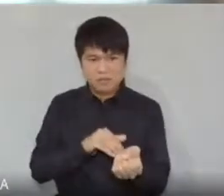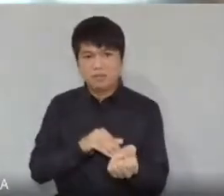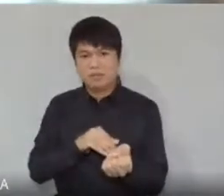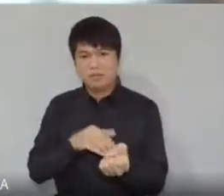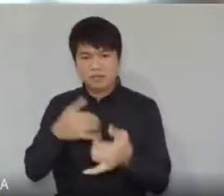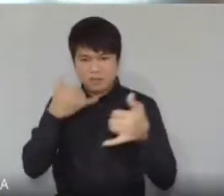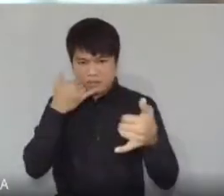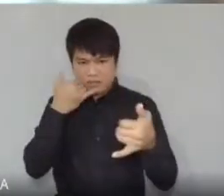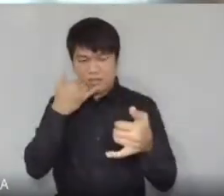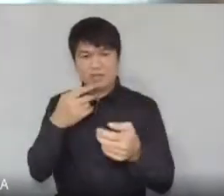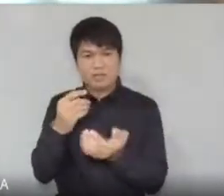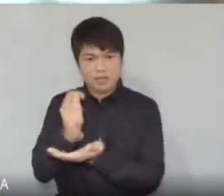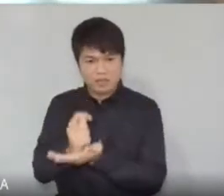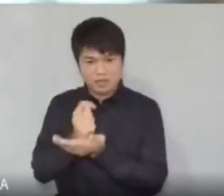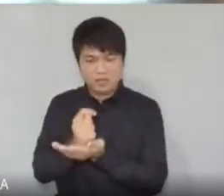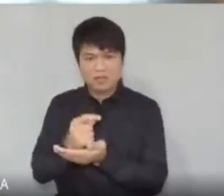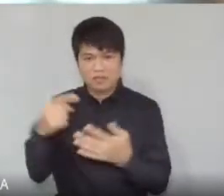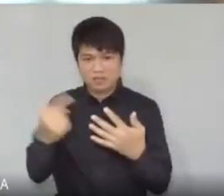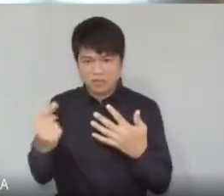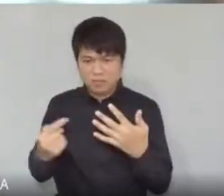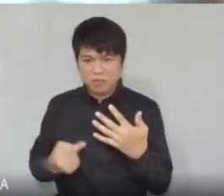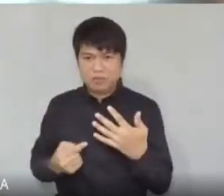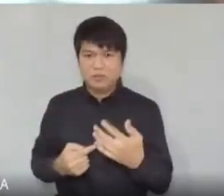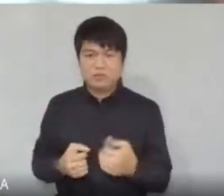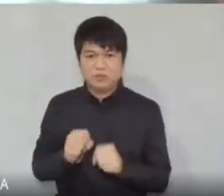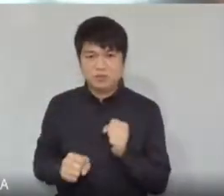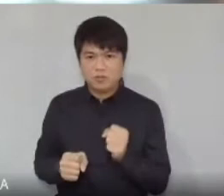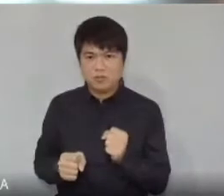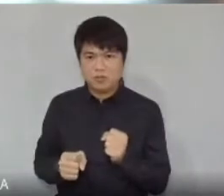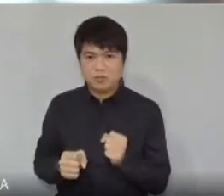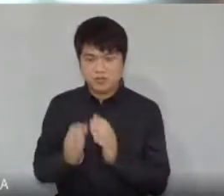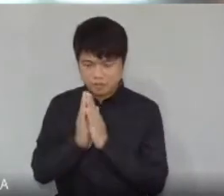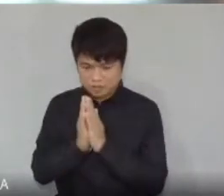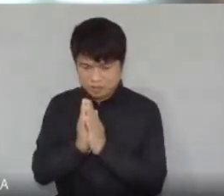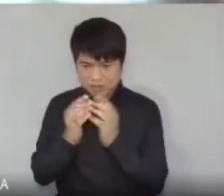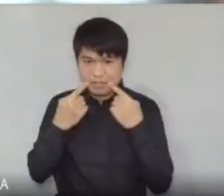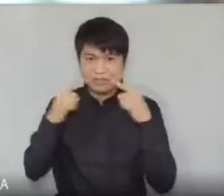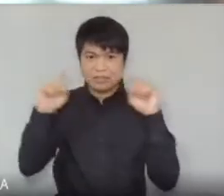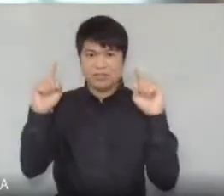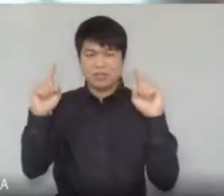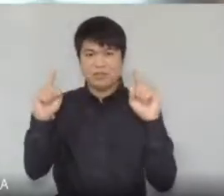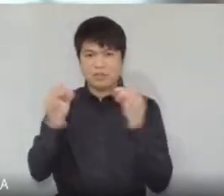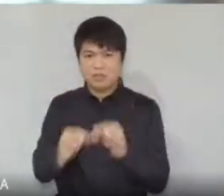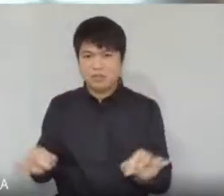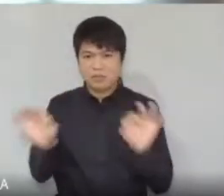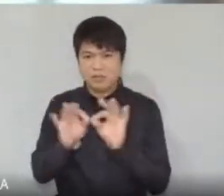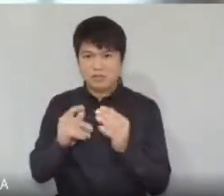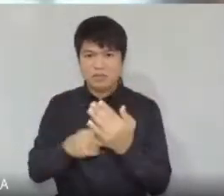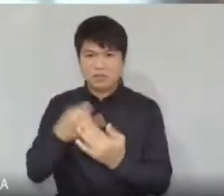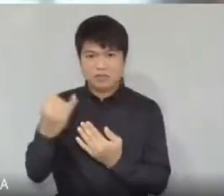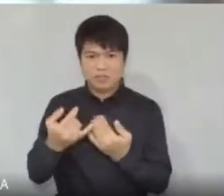bisig tayong lahat at maaalpasan pa natin ang COVID-19 papuntang mas maaliwalas na